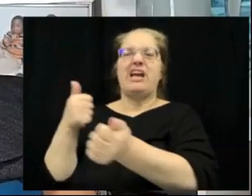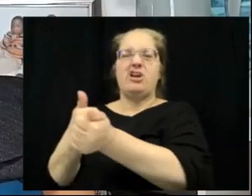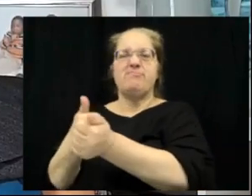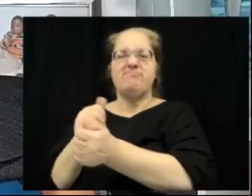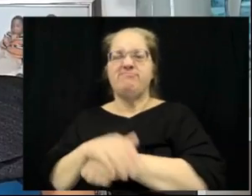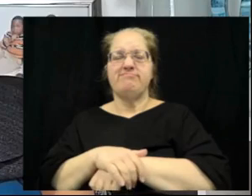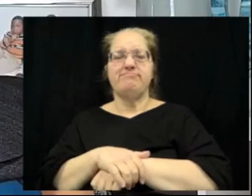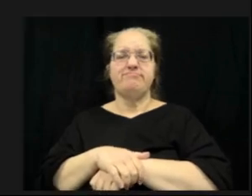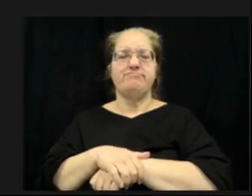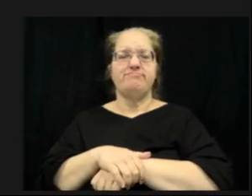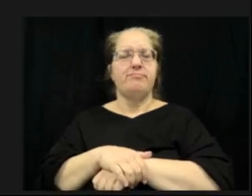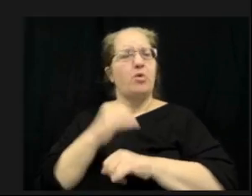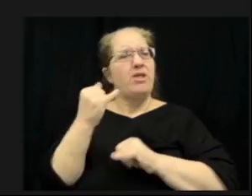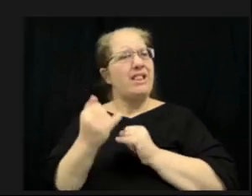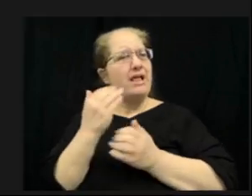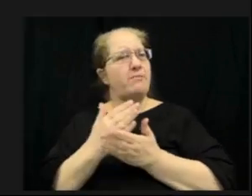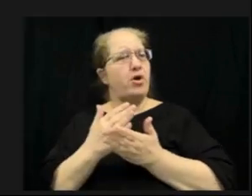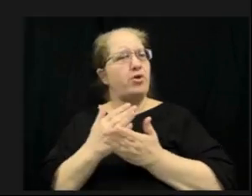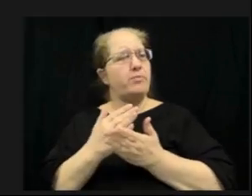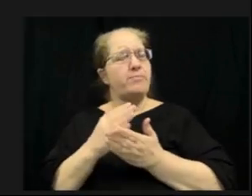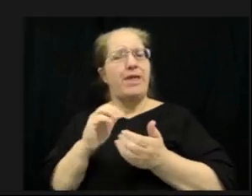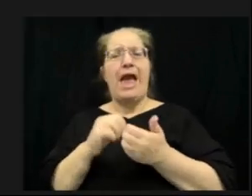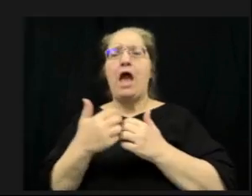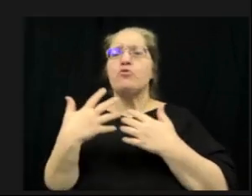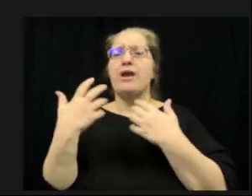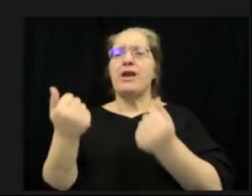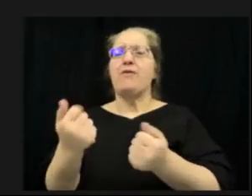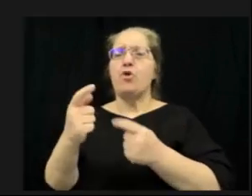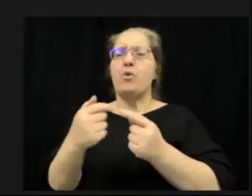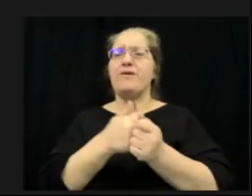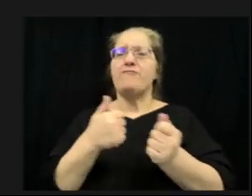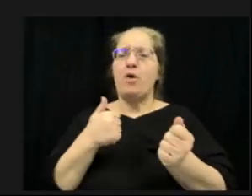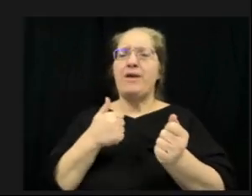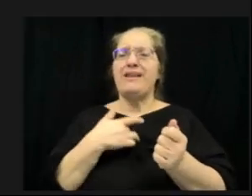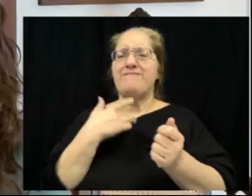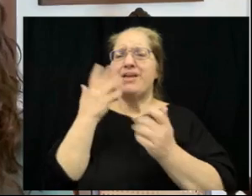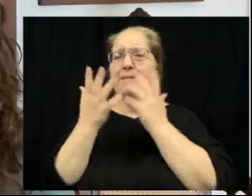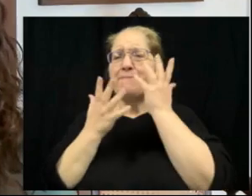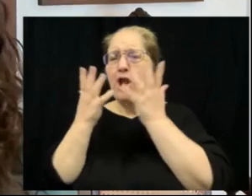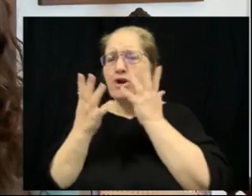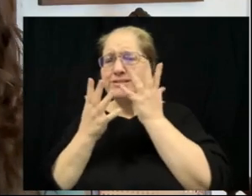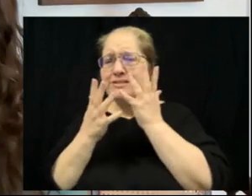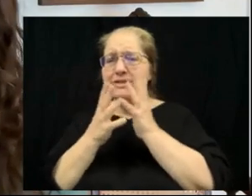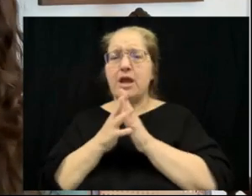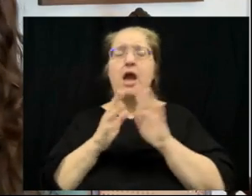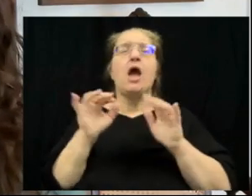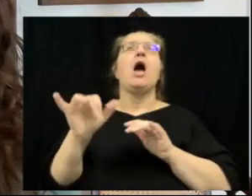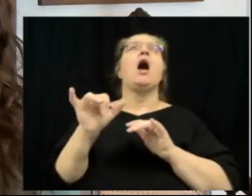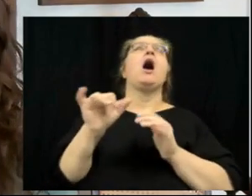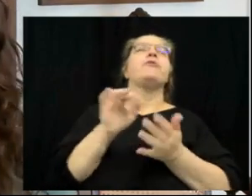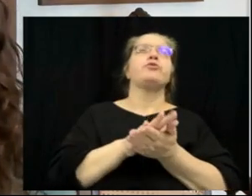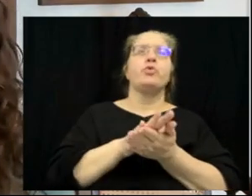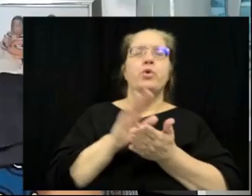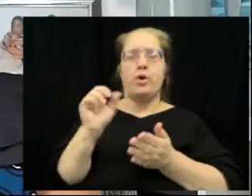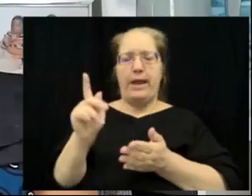question? How do we recover when we fall behind and are embarrassed? Yeah. Oh, for school, yeah.